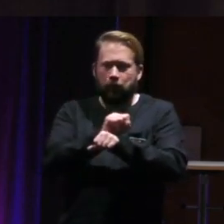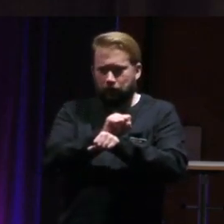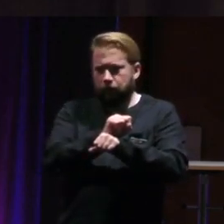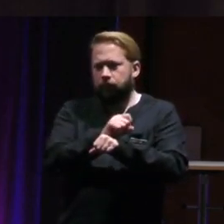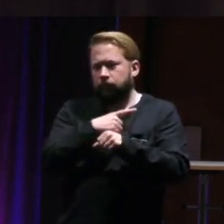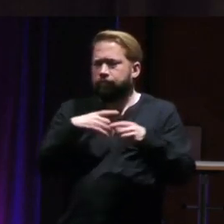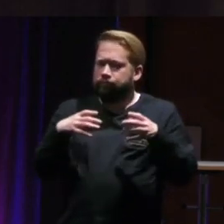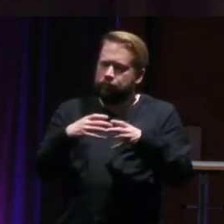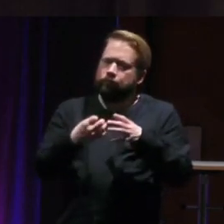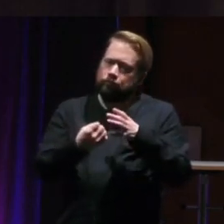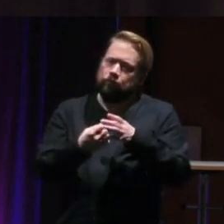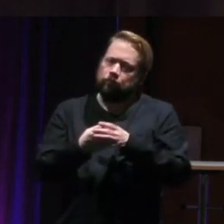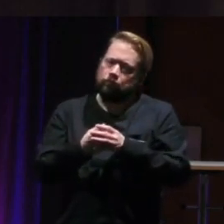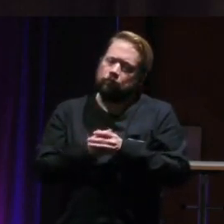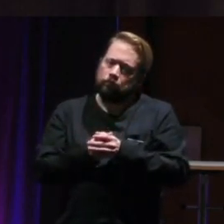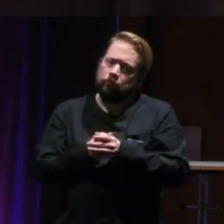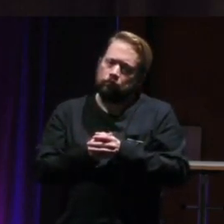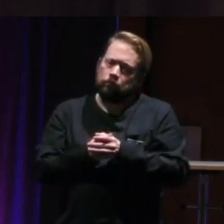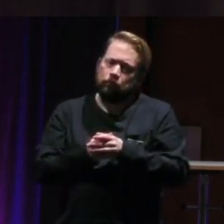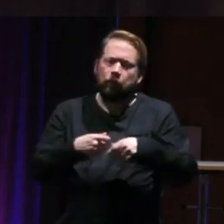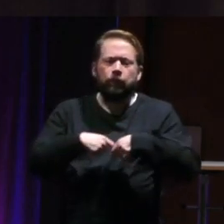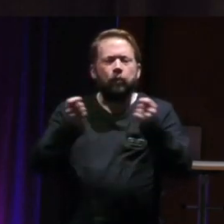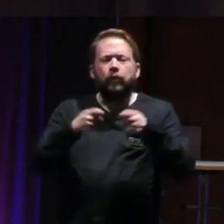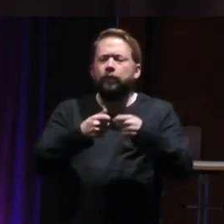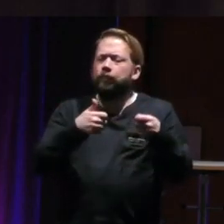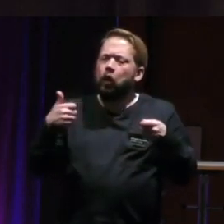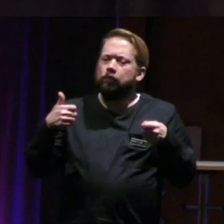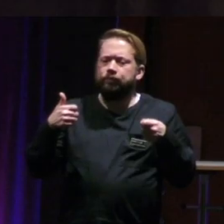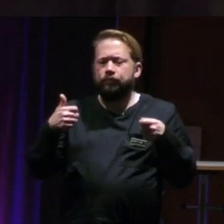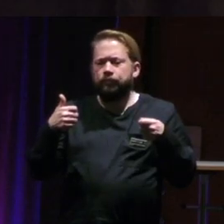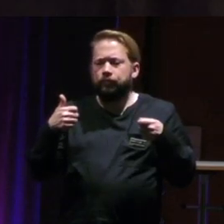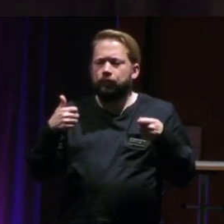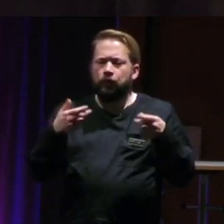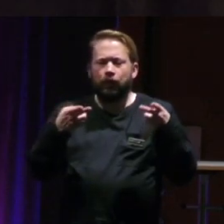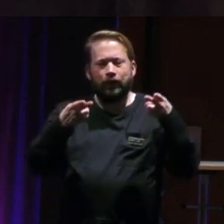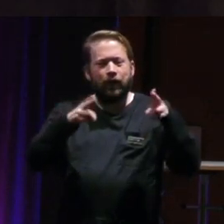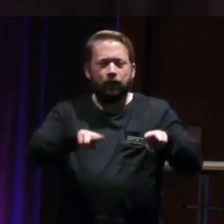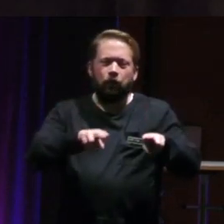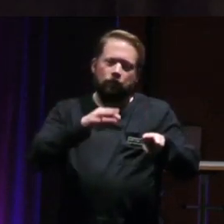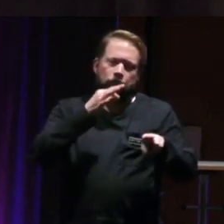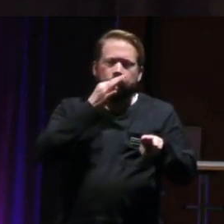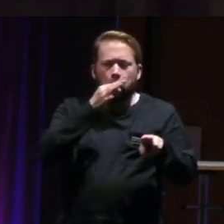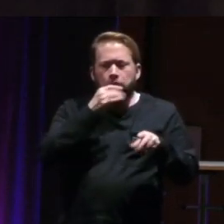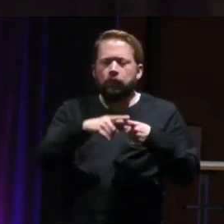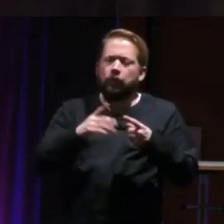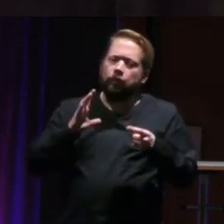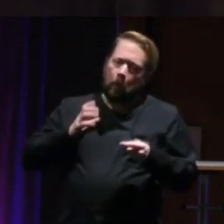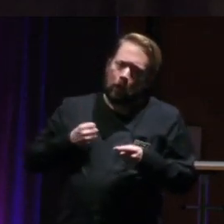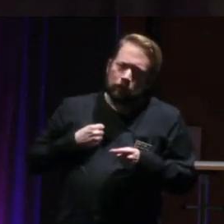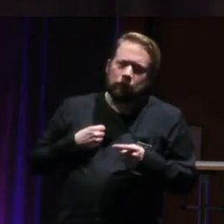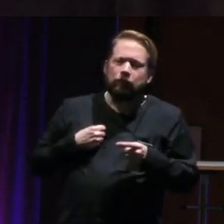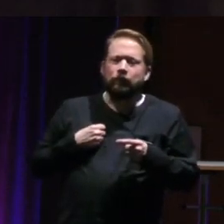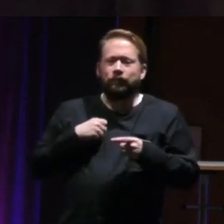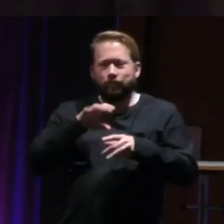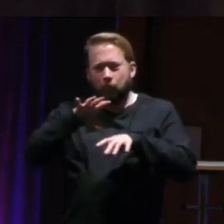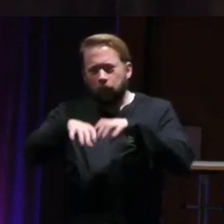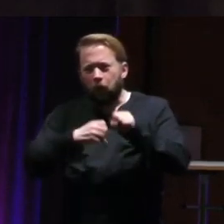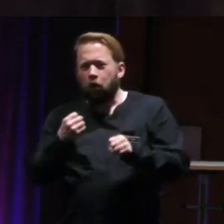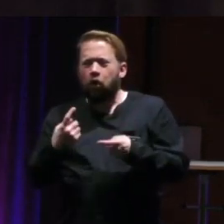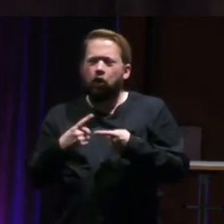journalism in Russia. It covers police violence, prison violence, political court trials,